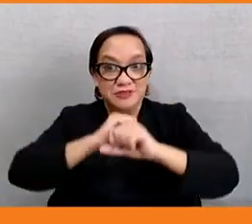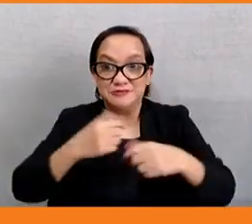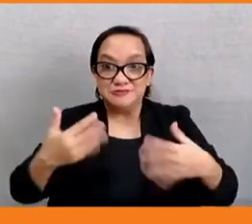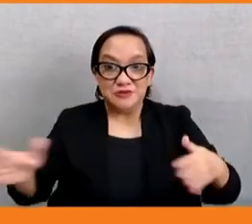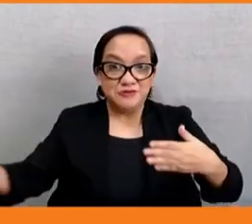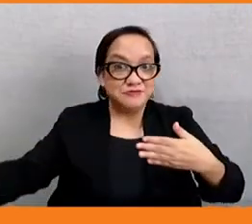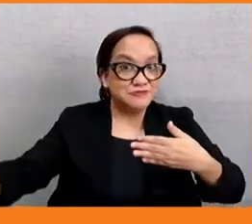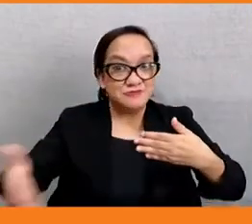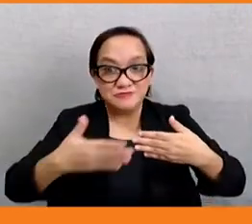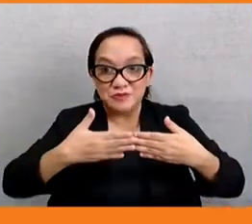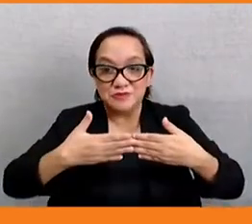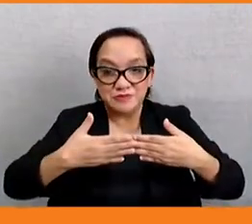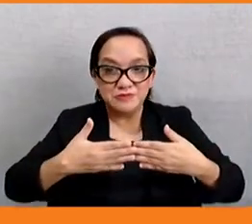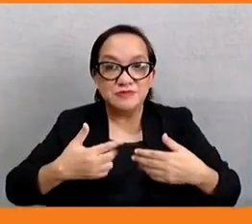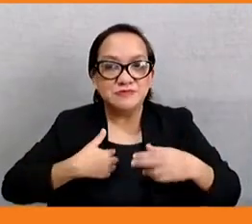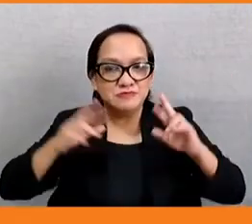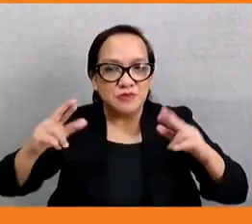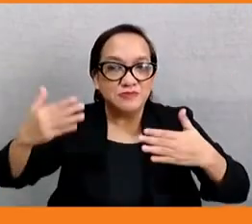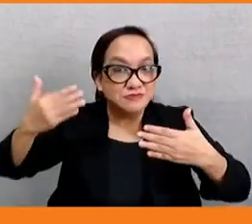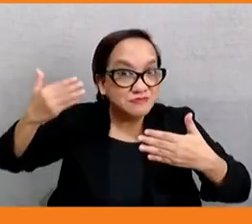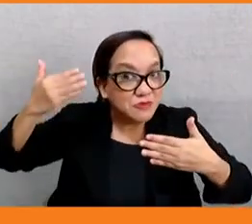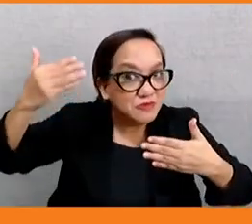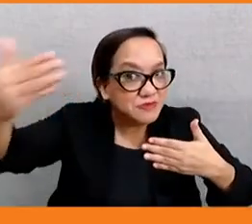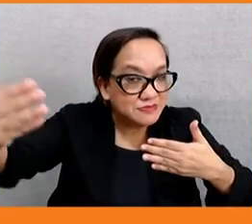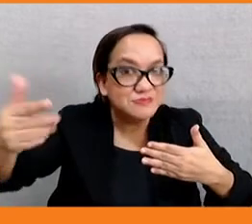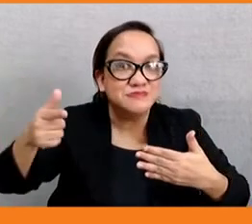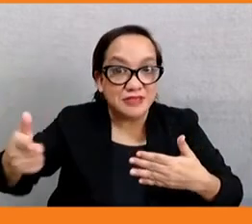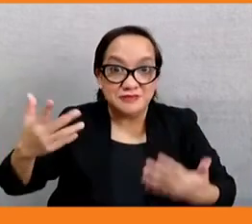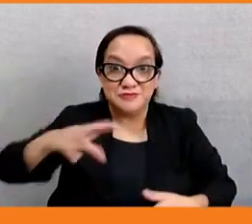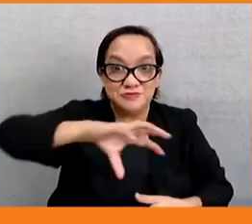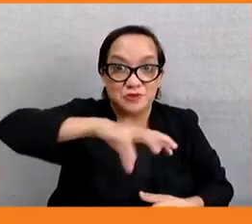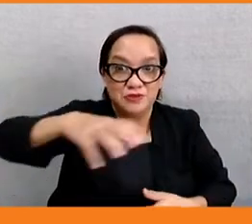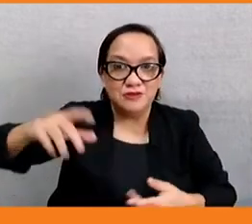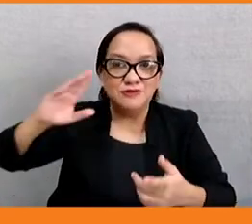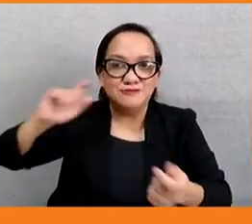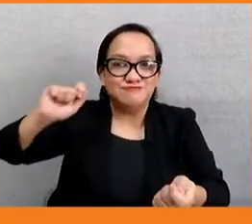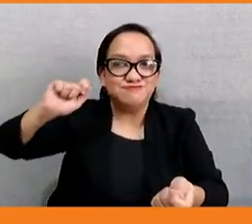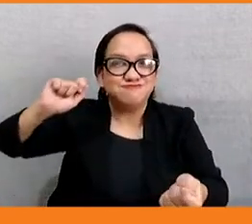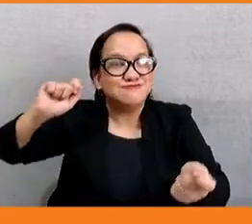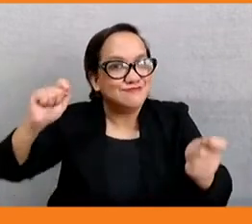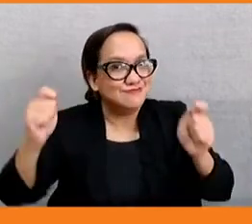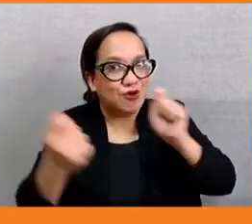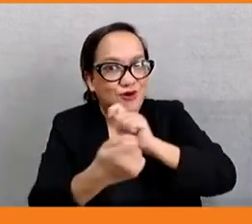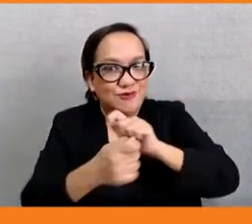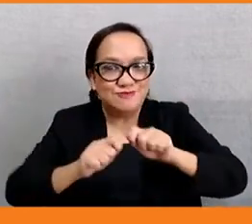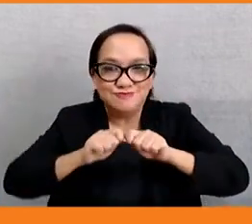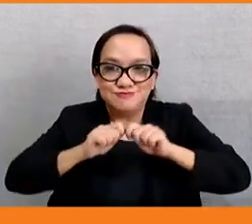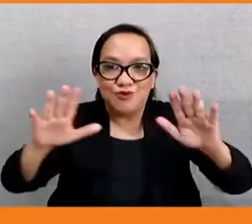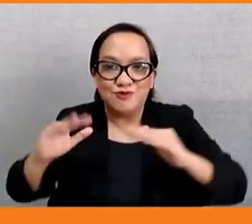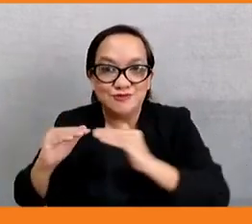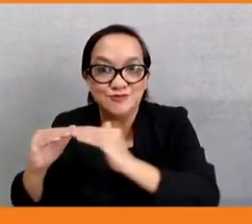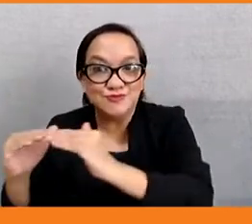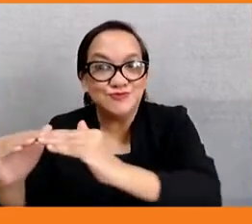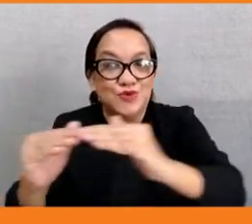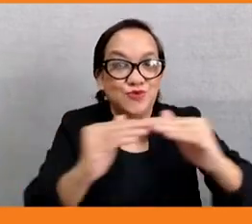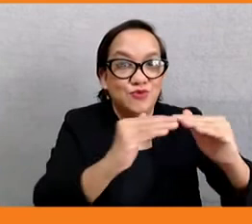country to change their gears from fiscal expansion, what we are doing now, to fiscal consolidation. And in